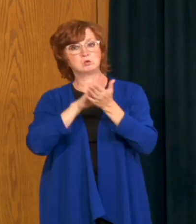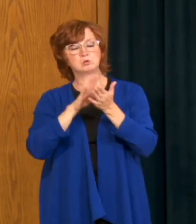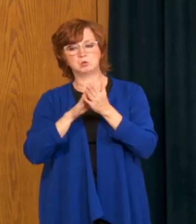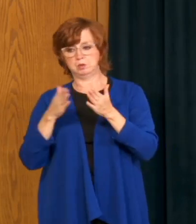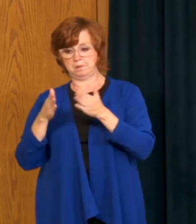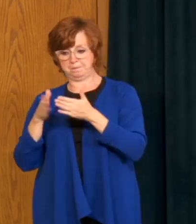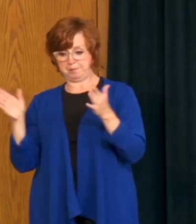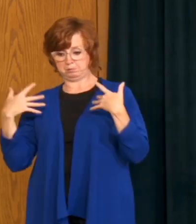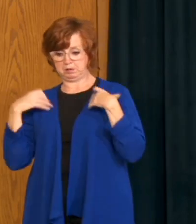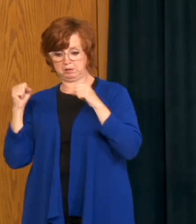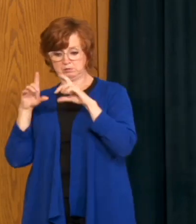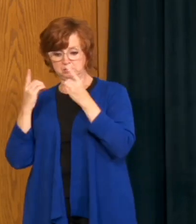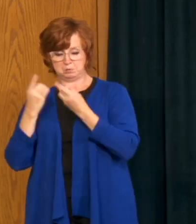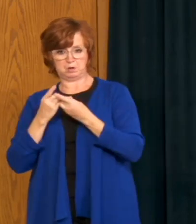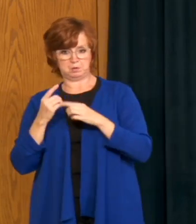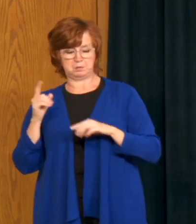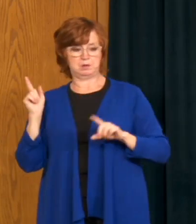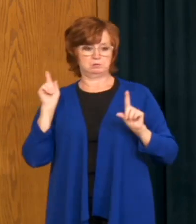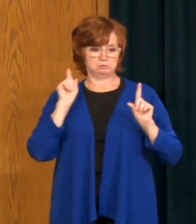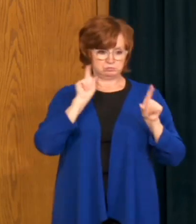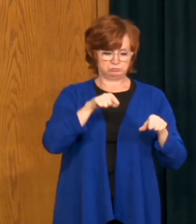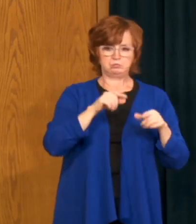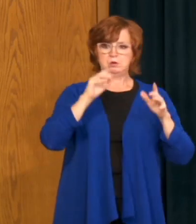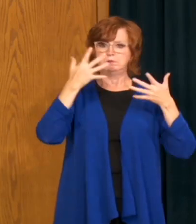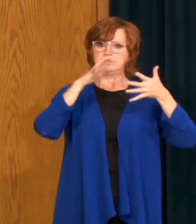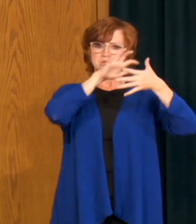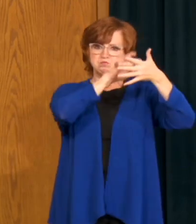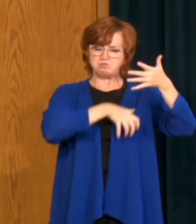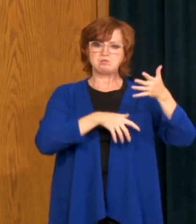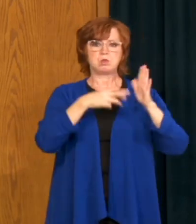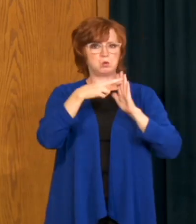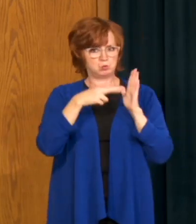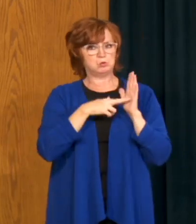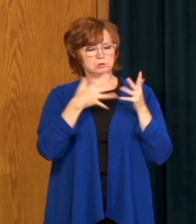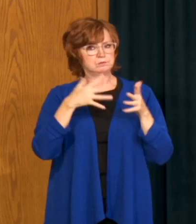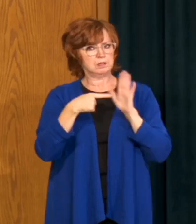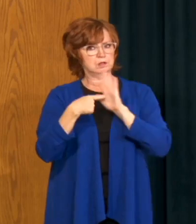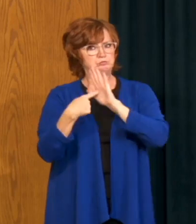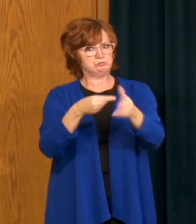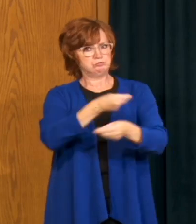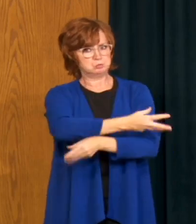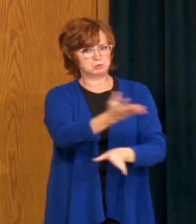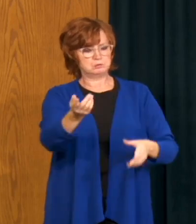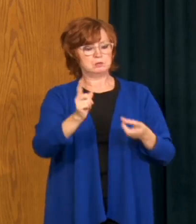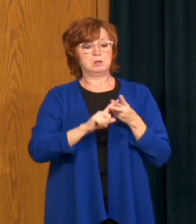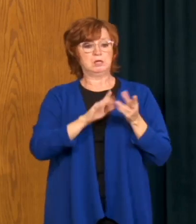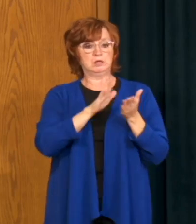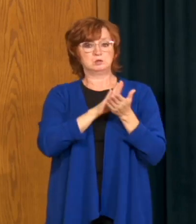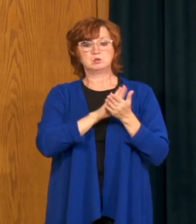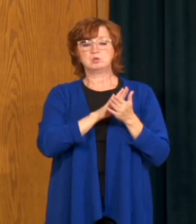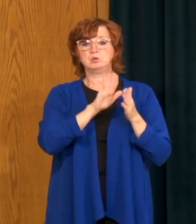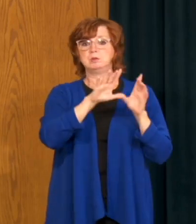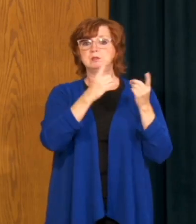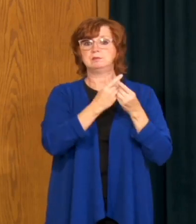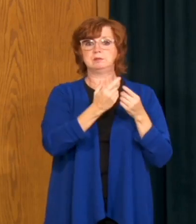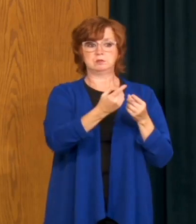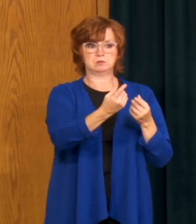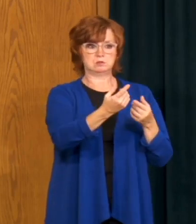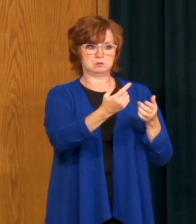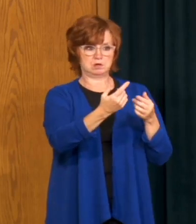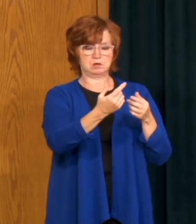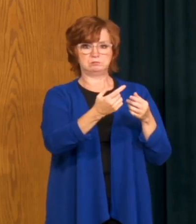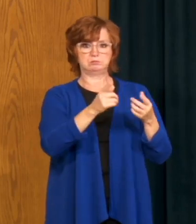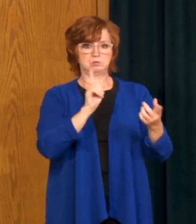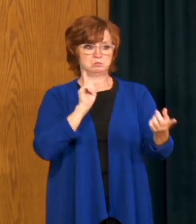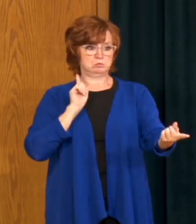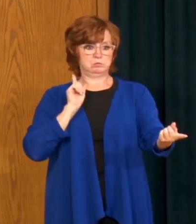health department has put out some of the high-level guidelines. The school divisions then came back with some of the plans that they have for